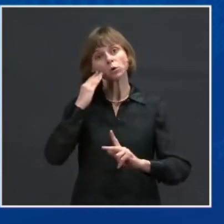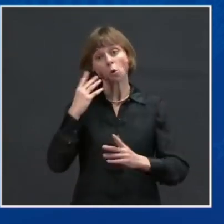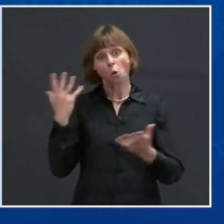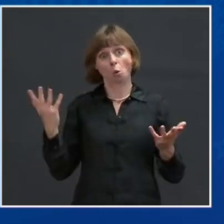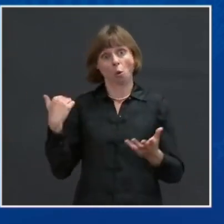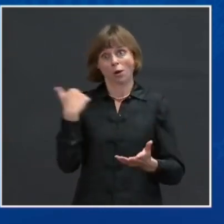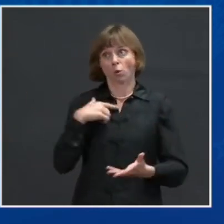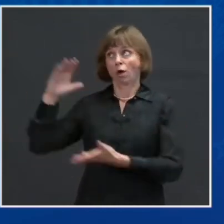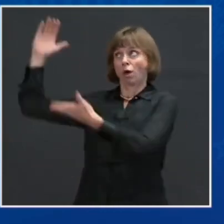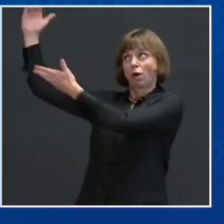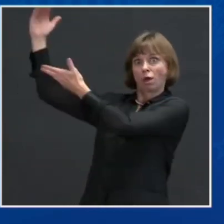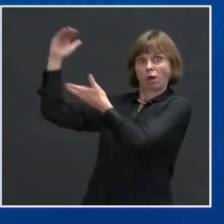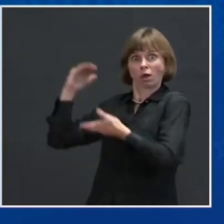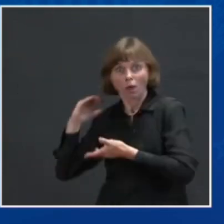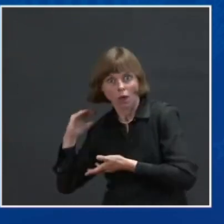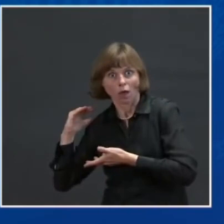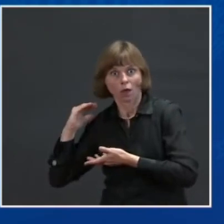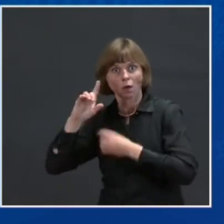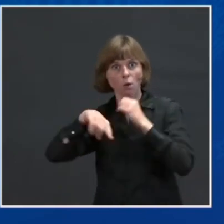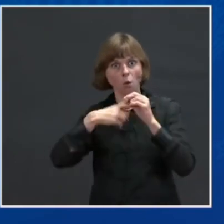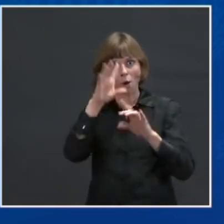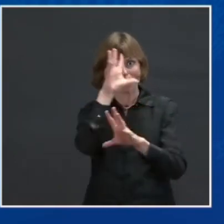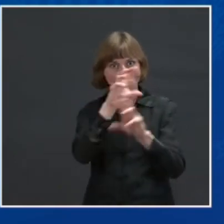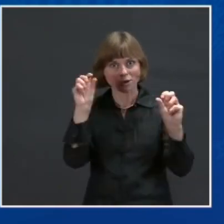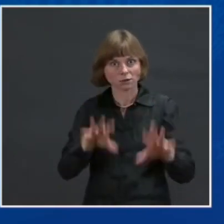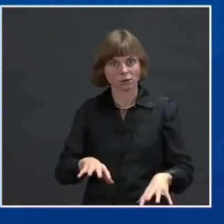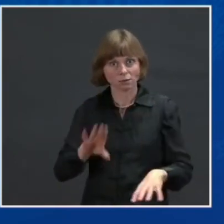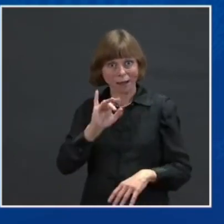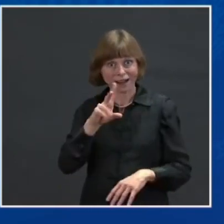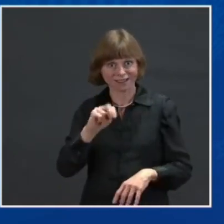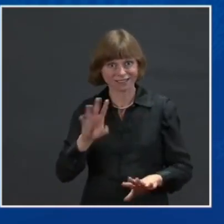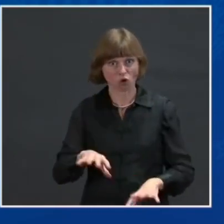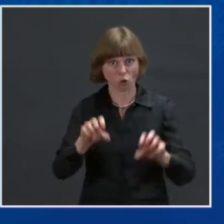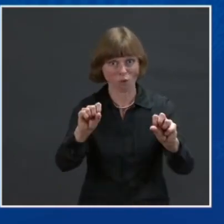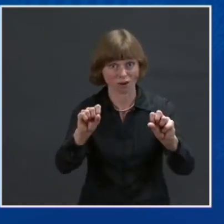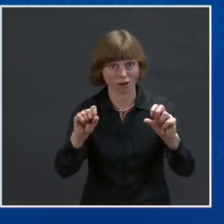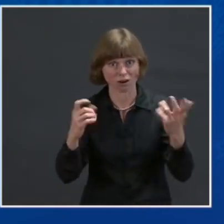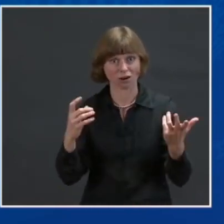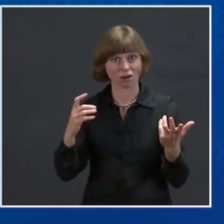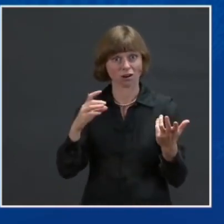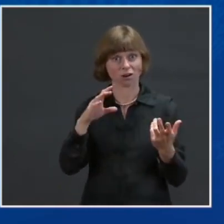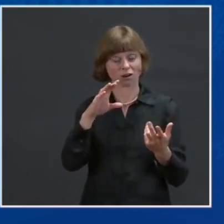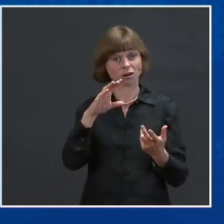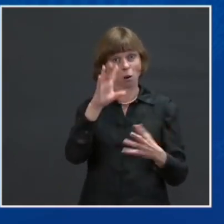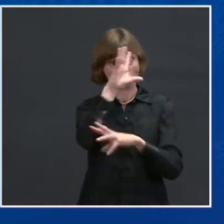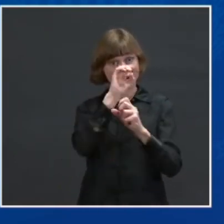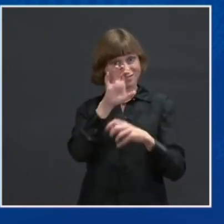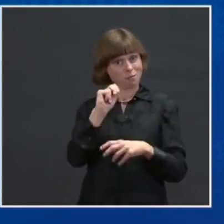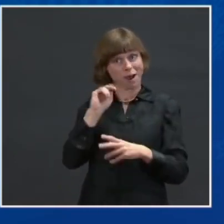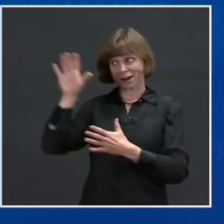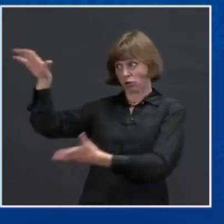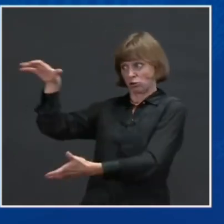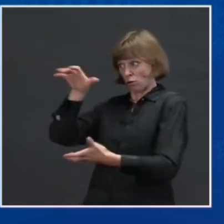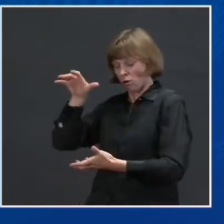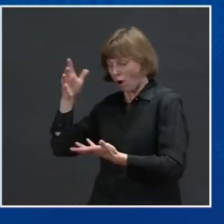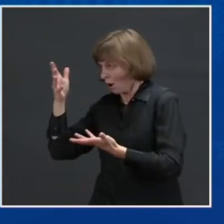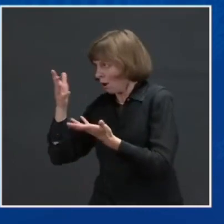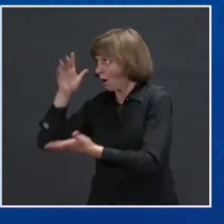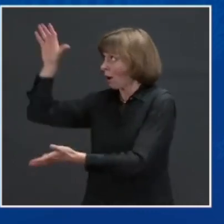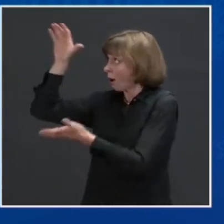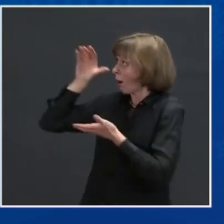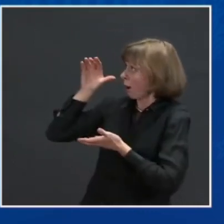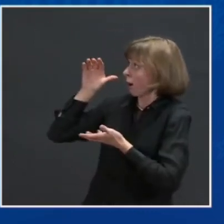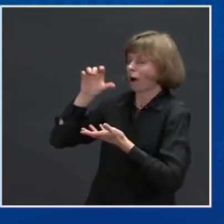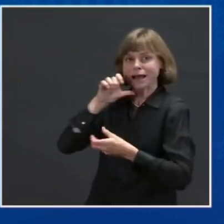the president came into office. And what he inherited was not enough supply, not enough